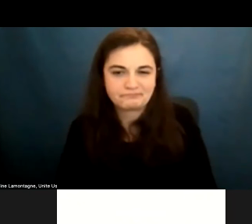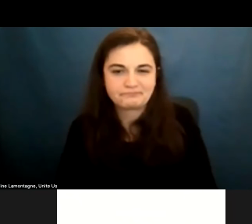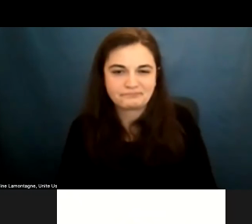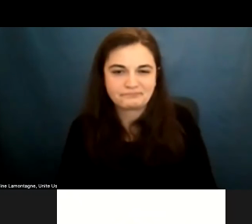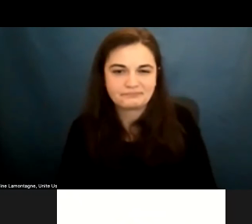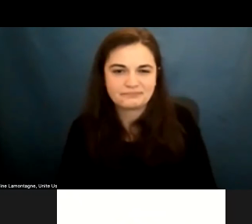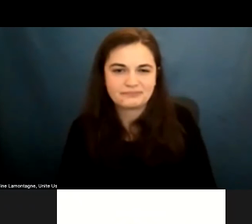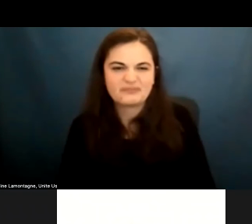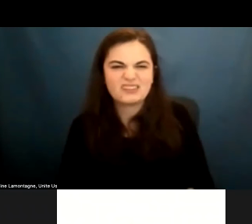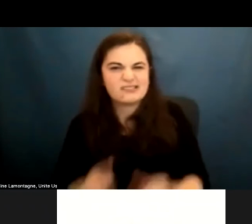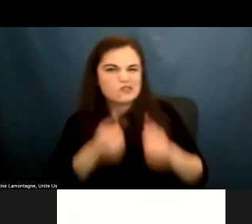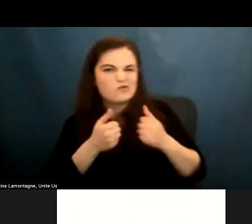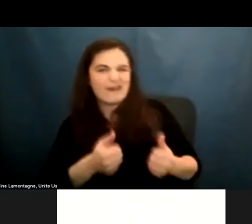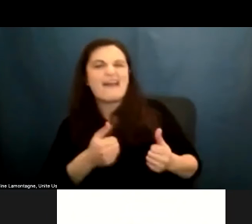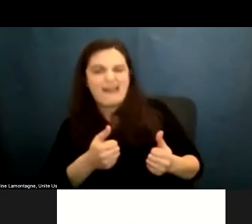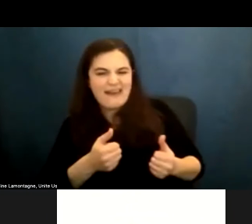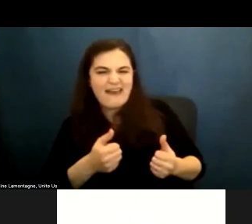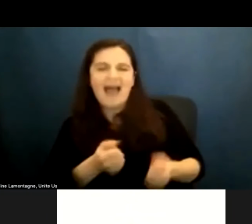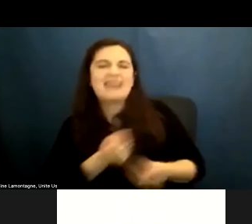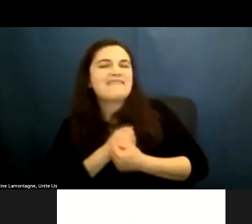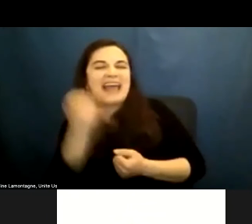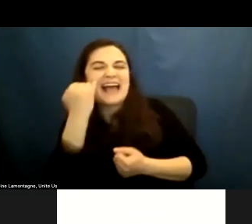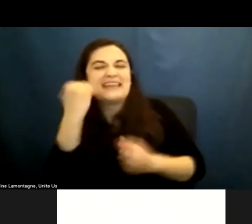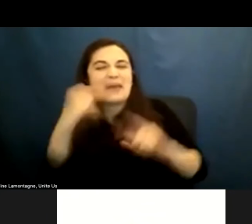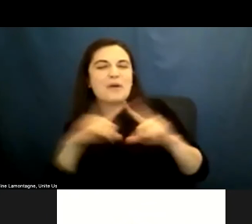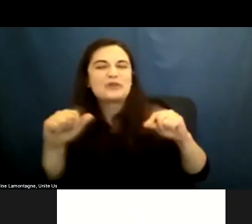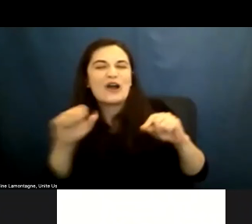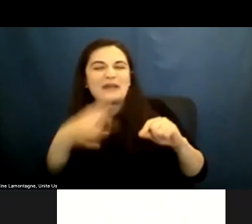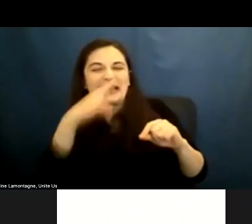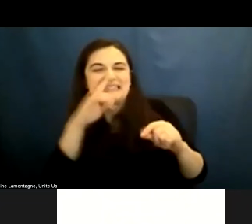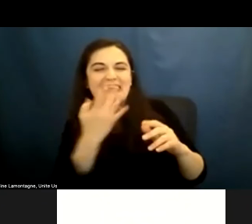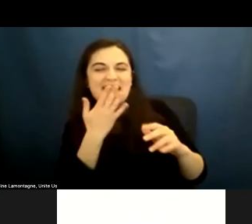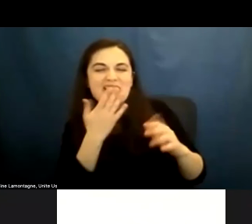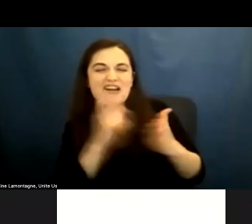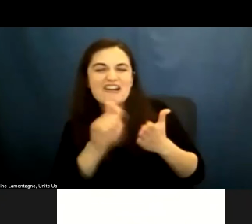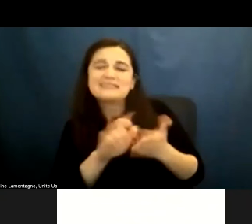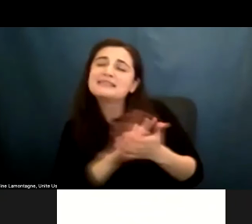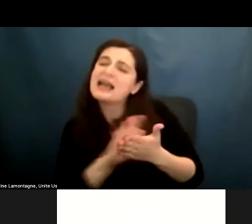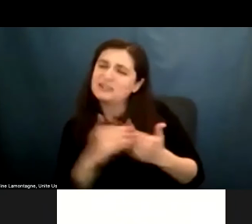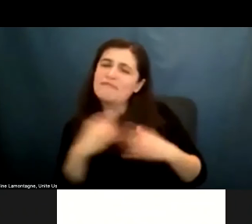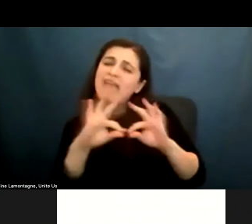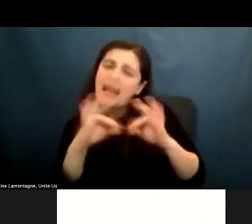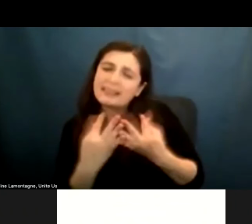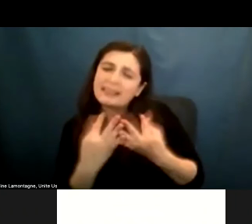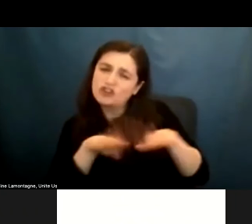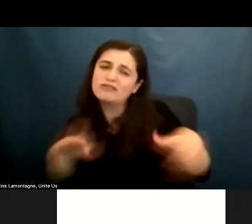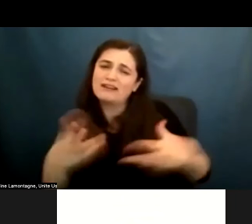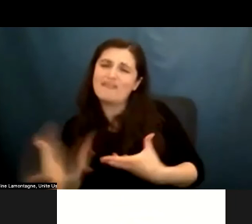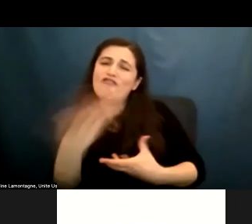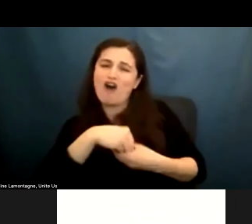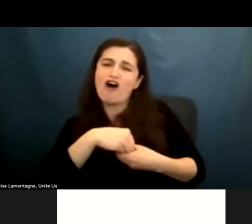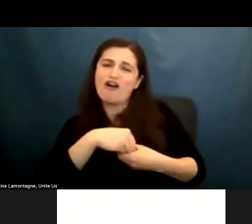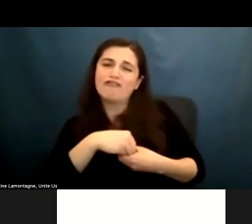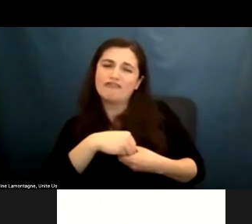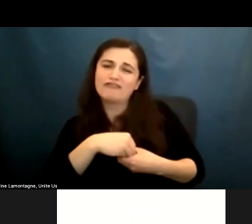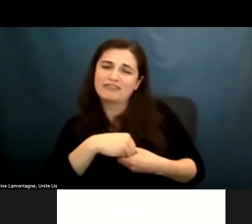That's great. I love the idea of the postcards. It's a nice way too to get kids involved and for people to know that kids care about this issue